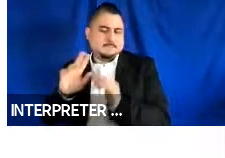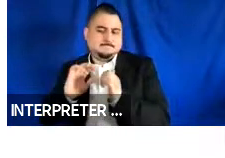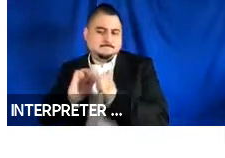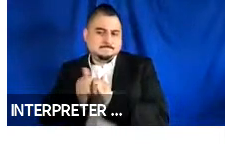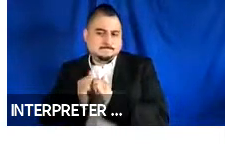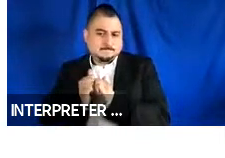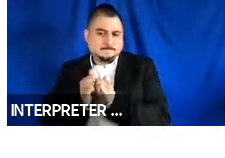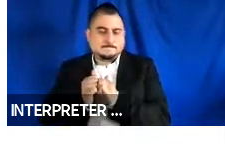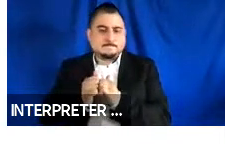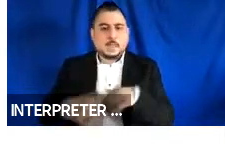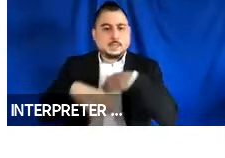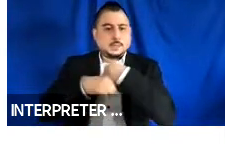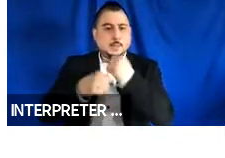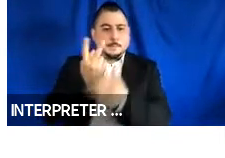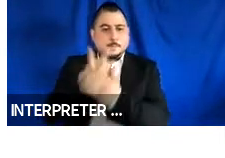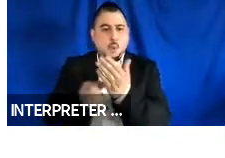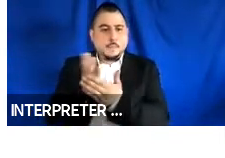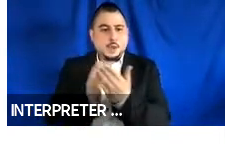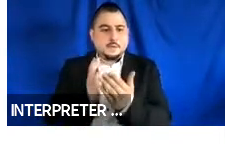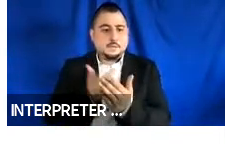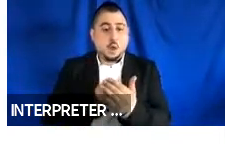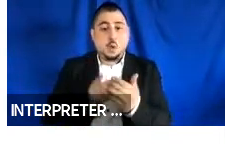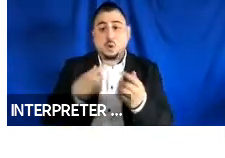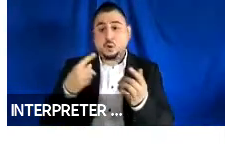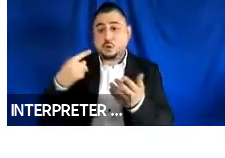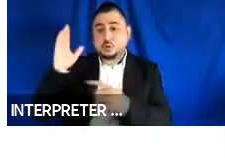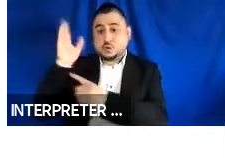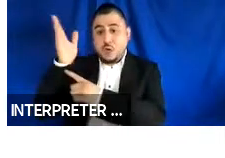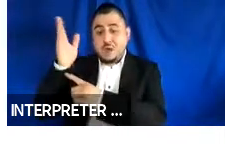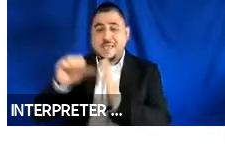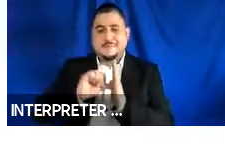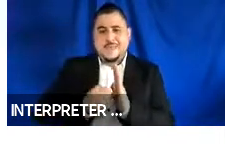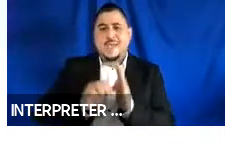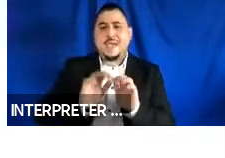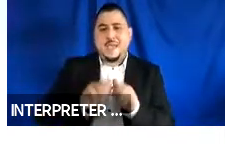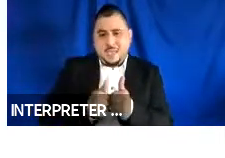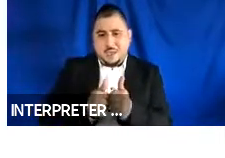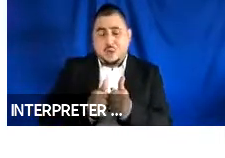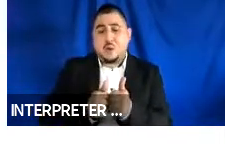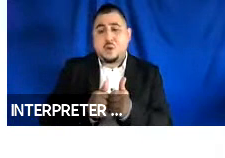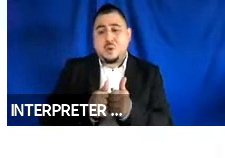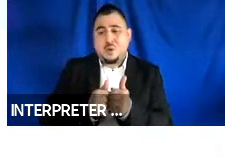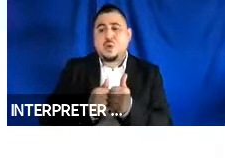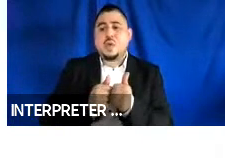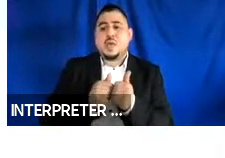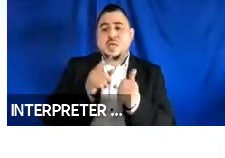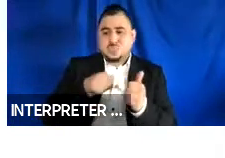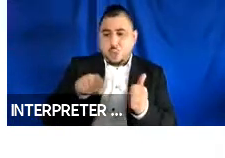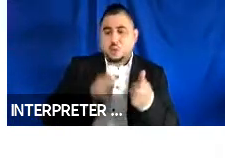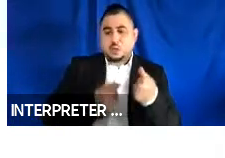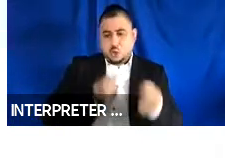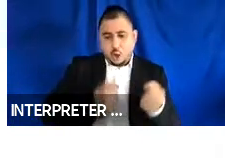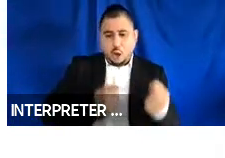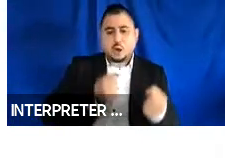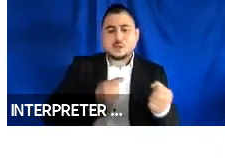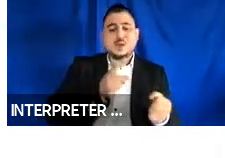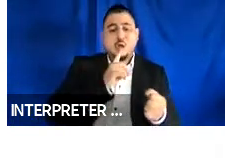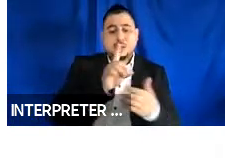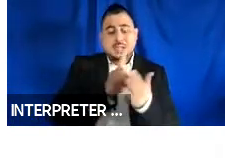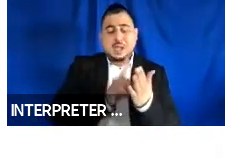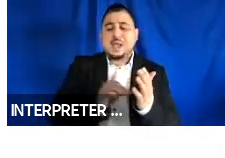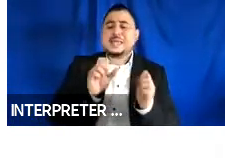So to summarize, in both parts of today's talk, I emphasize how designing more inclusive automated experiences is